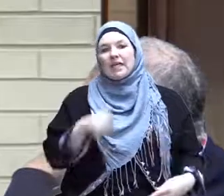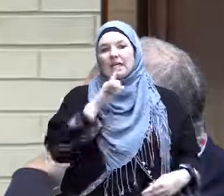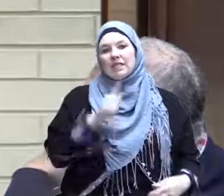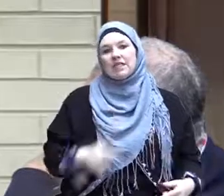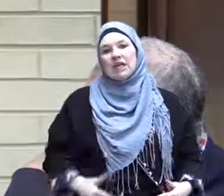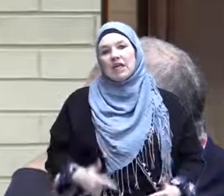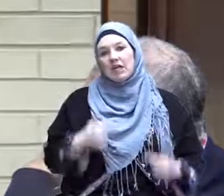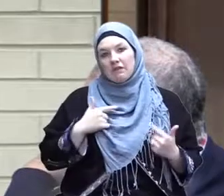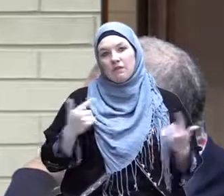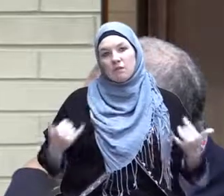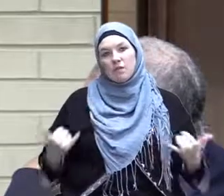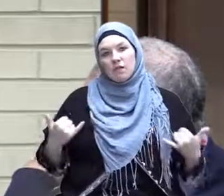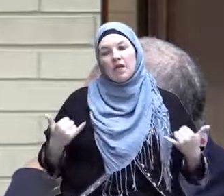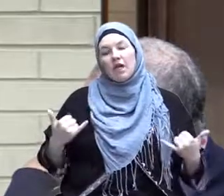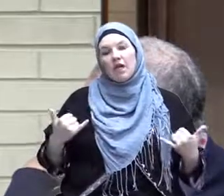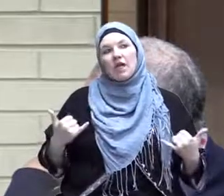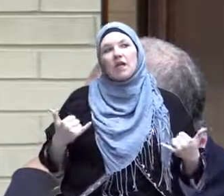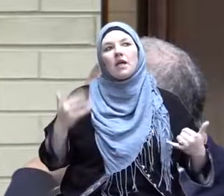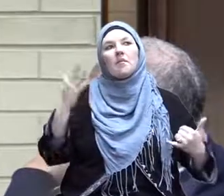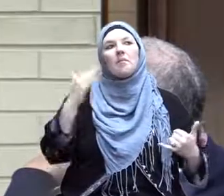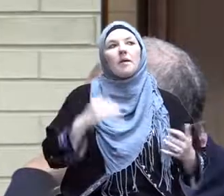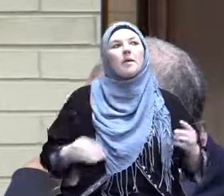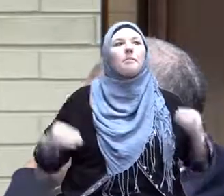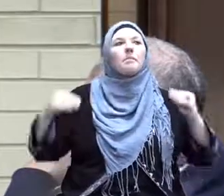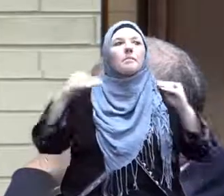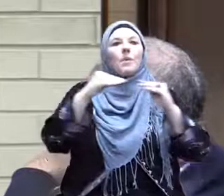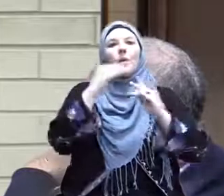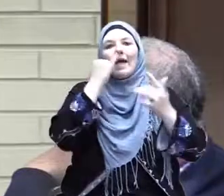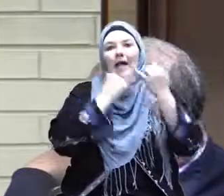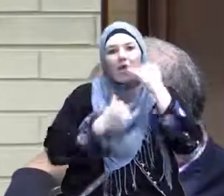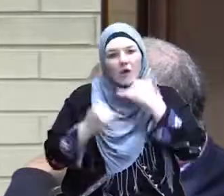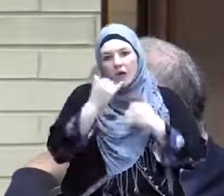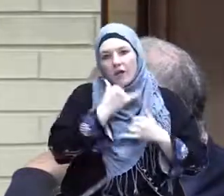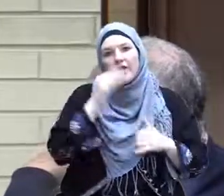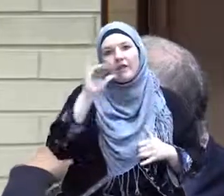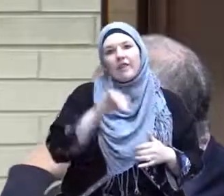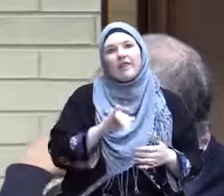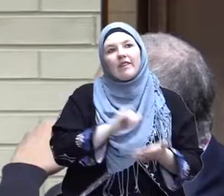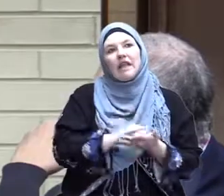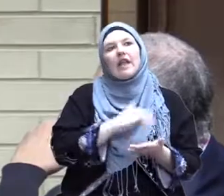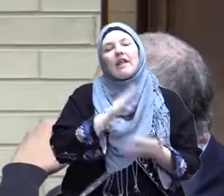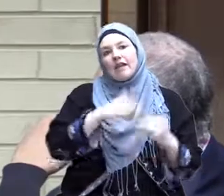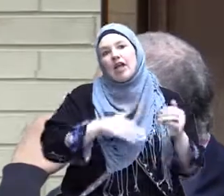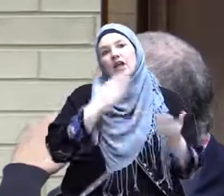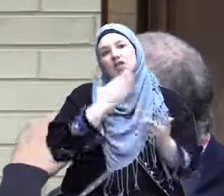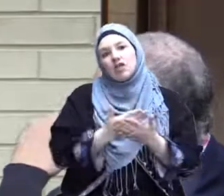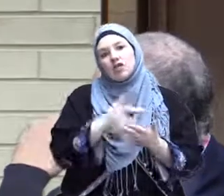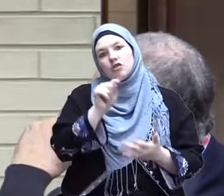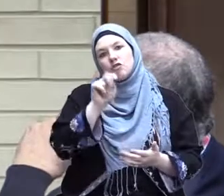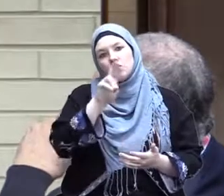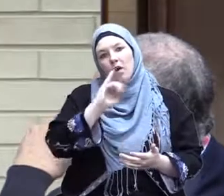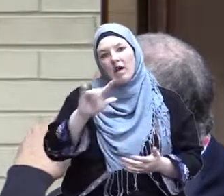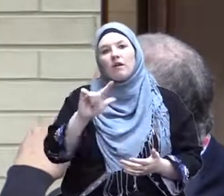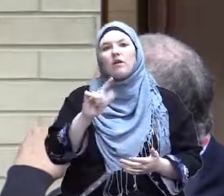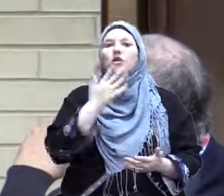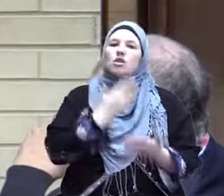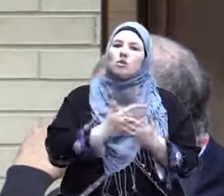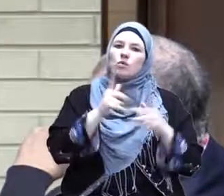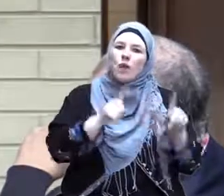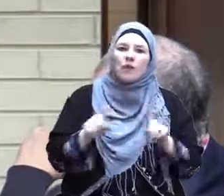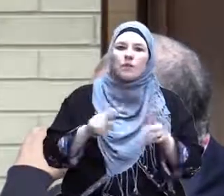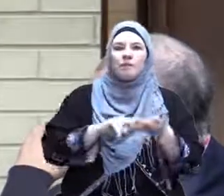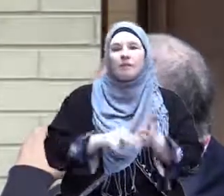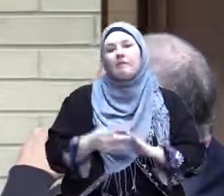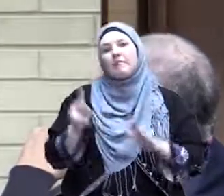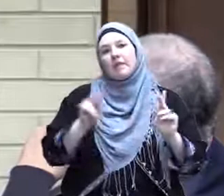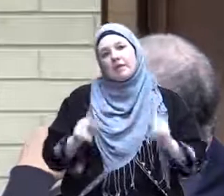living today by more error than good trials. You know what a good trial is? People live